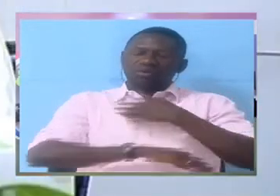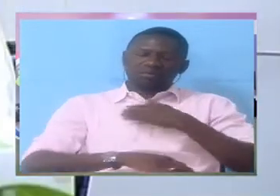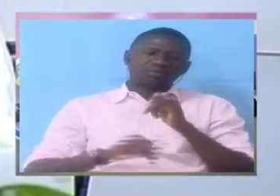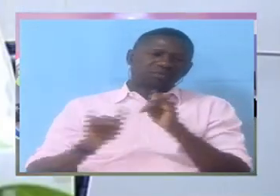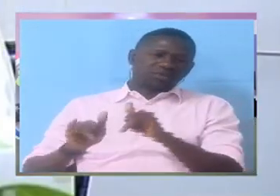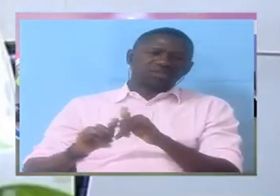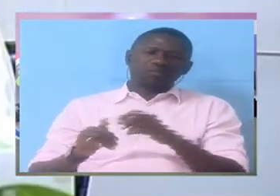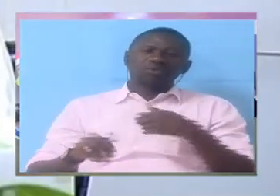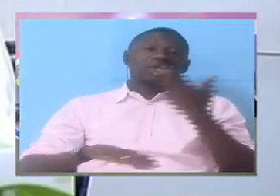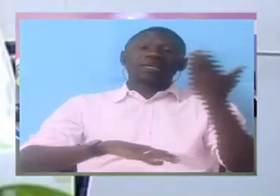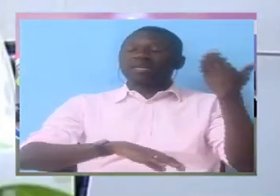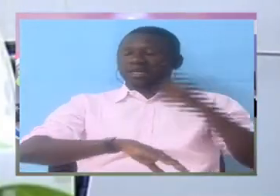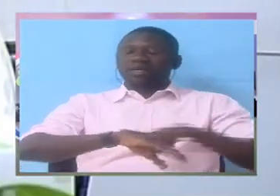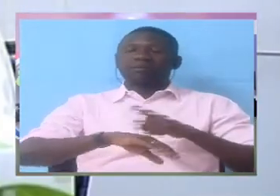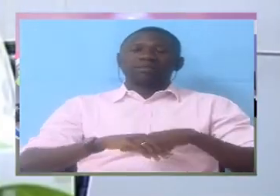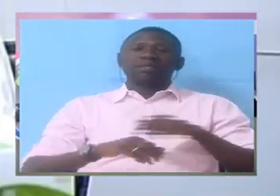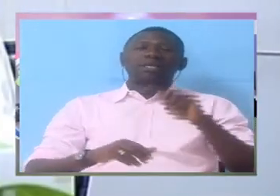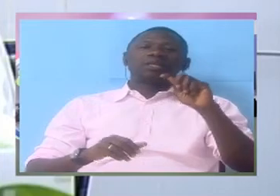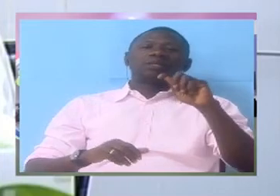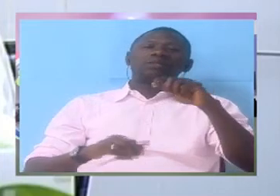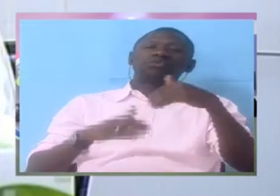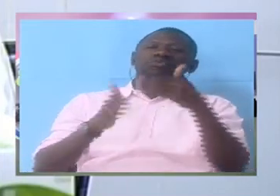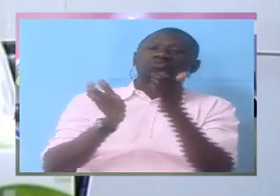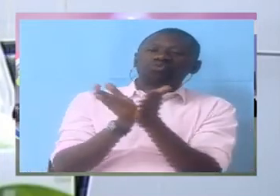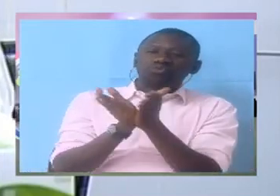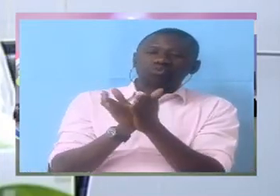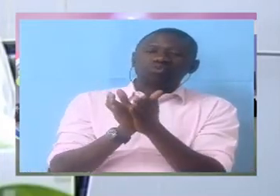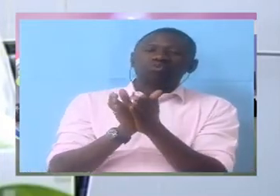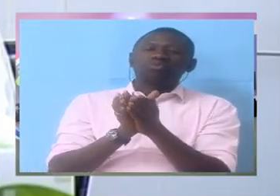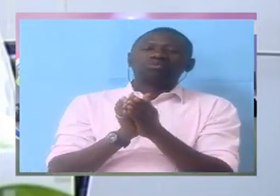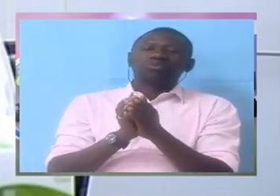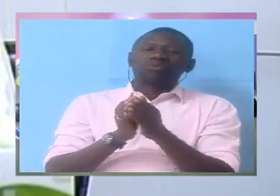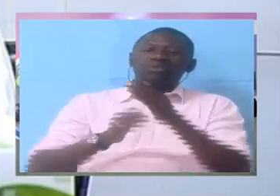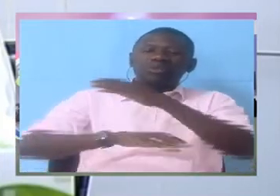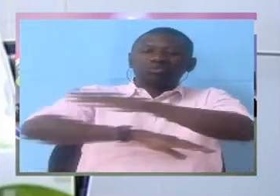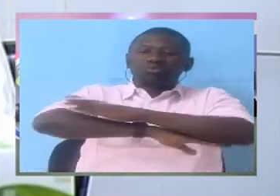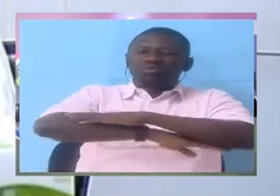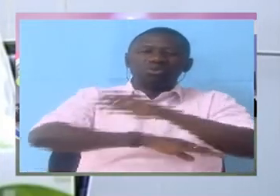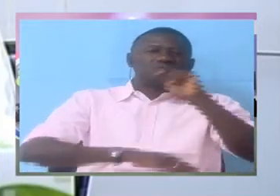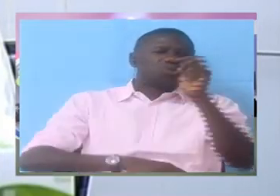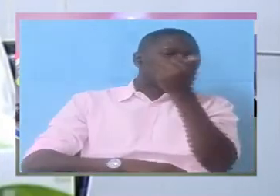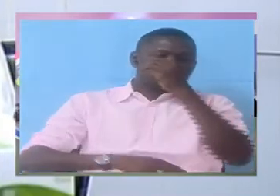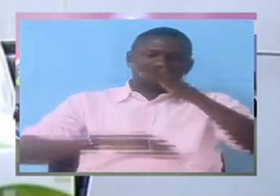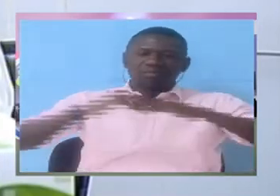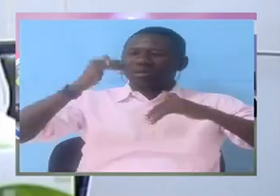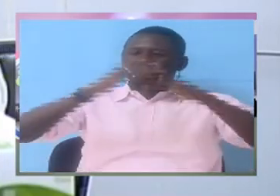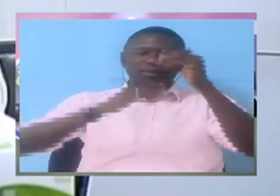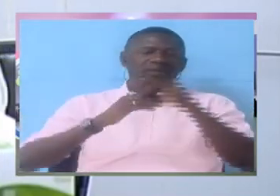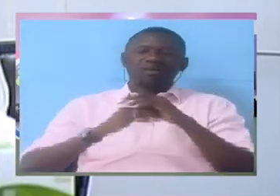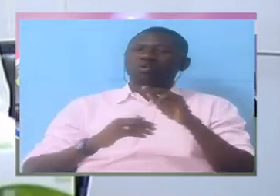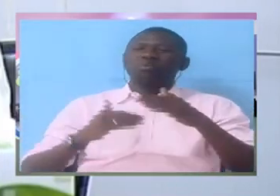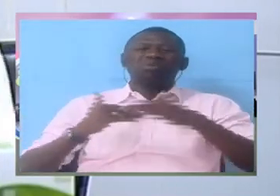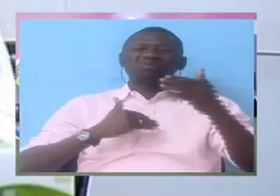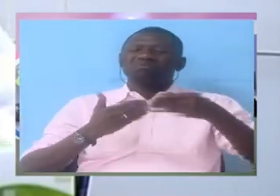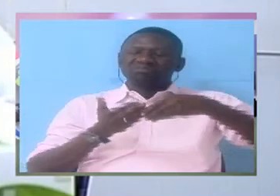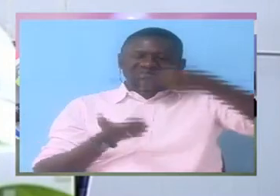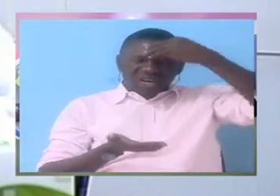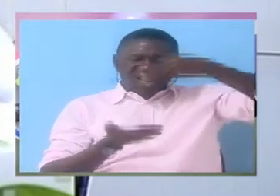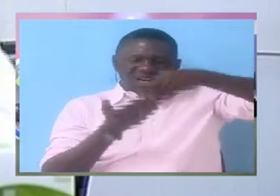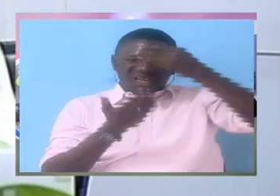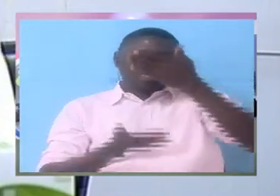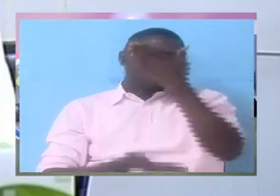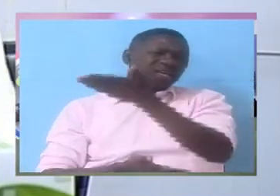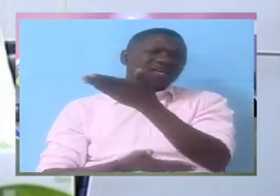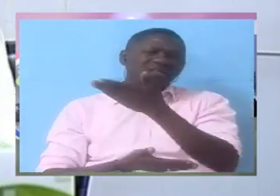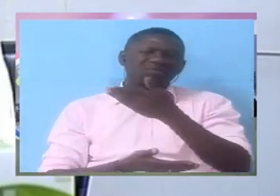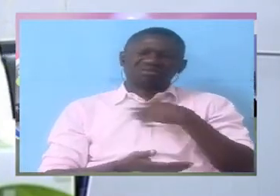just newly built and there is not much learning. I had to come to Banjul to Kribeland